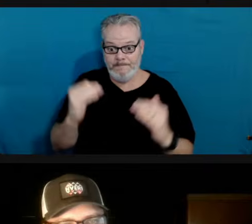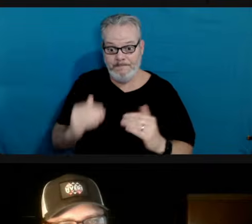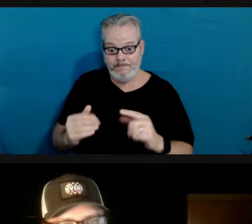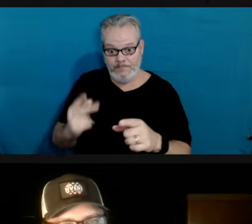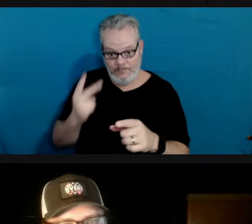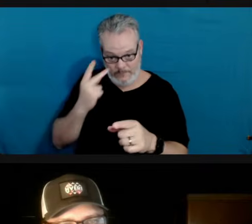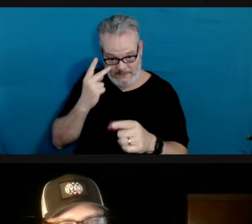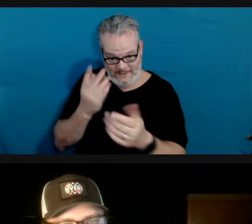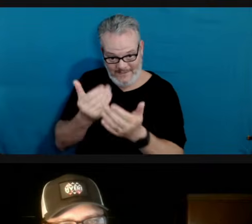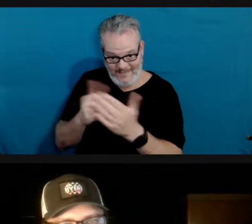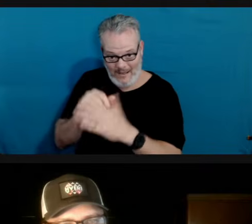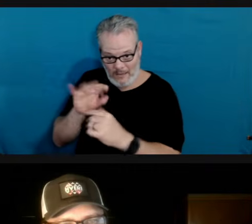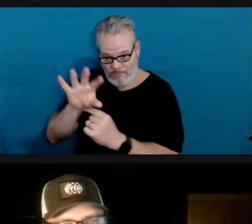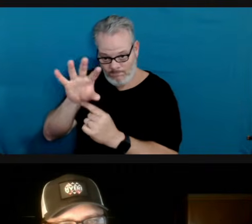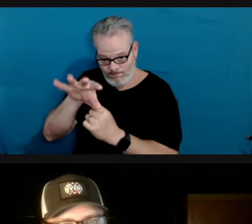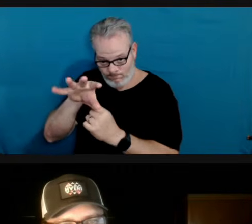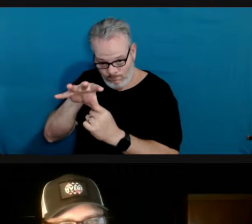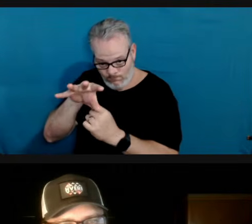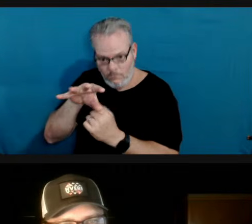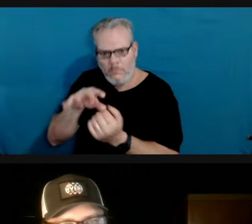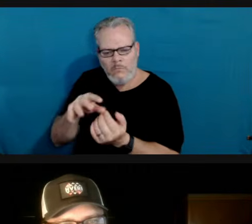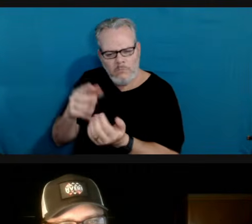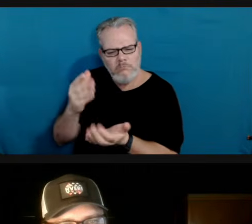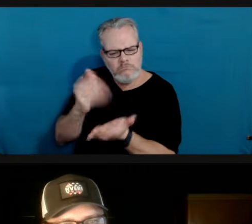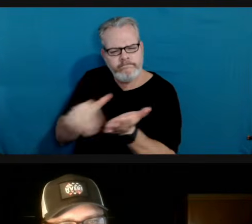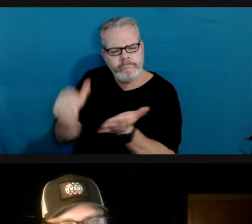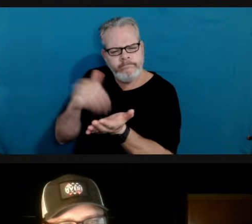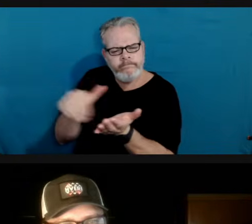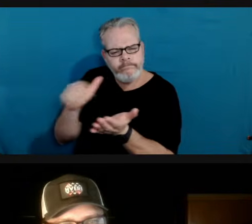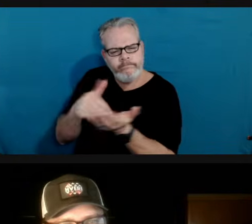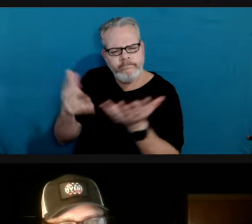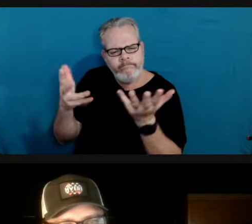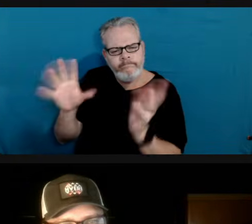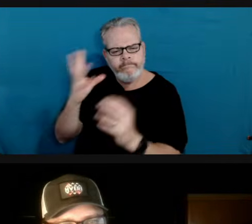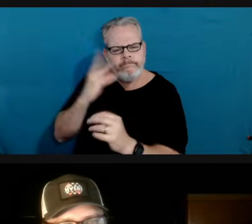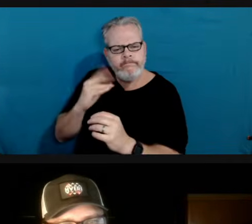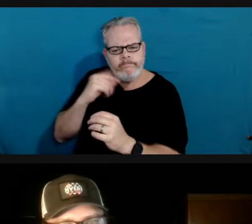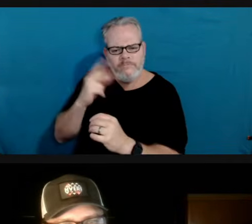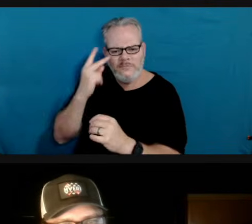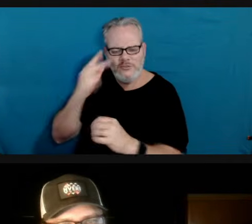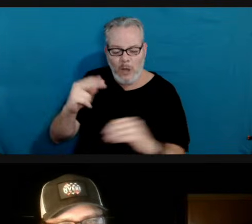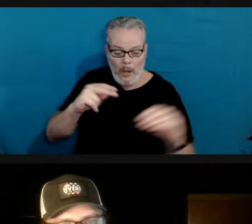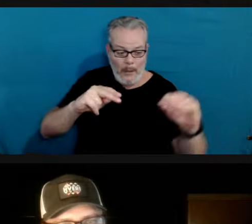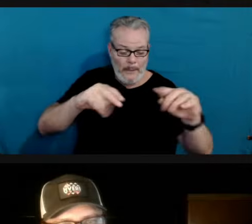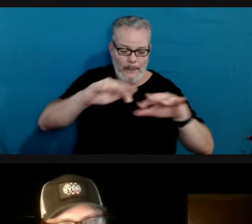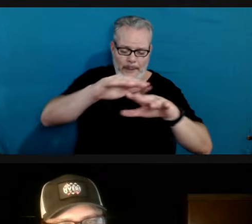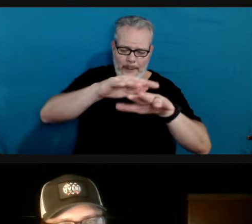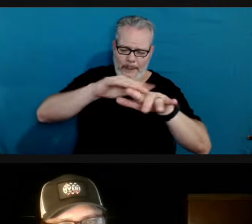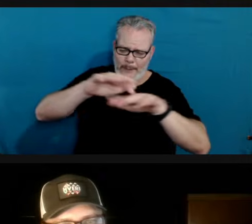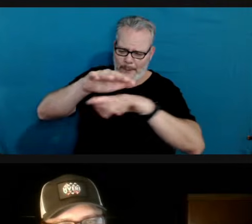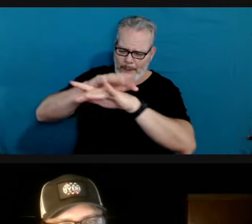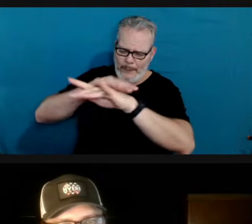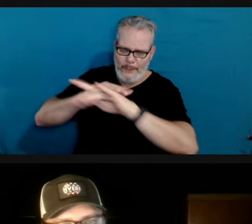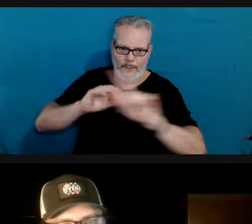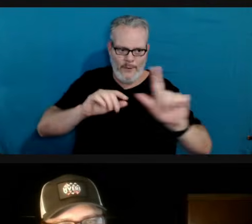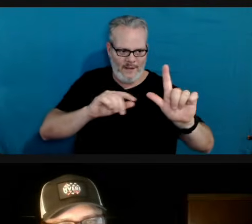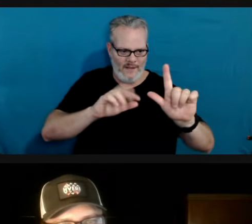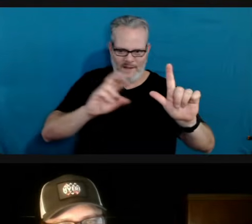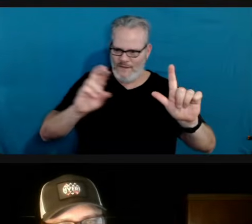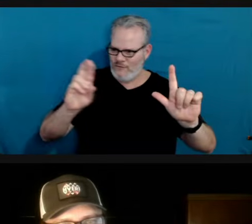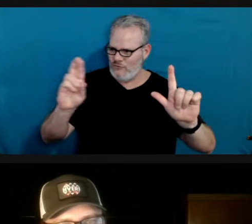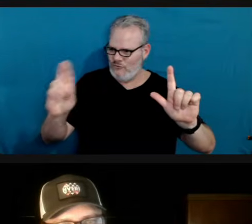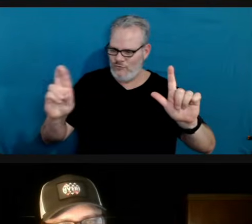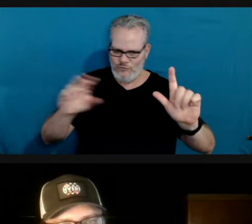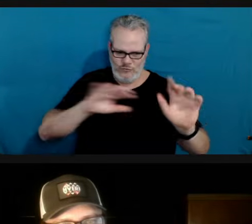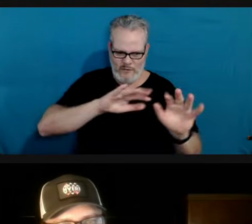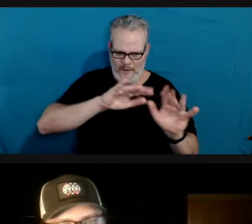around there. There were plenty of times where we had the gas blowing left to right, and other times where we had